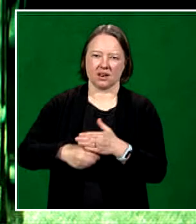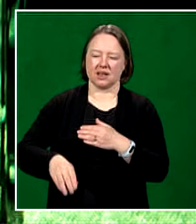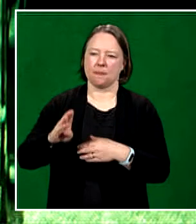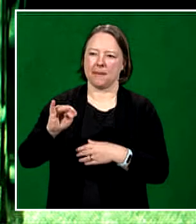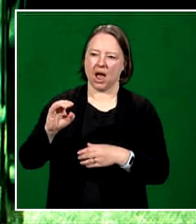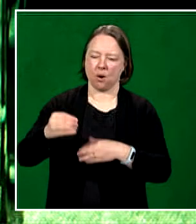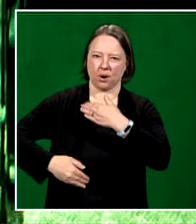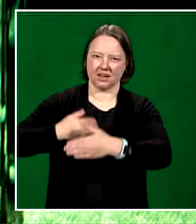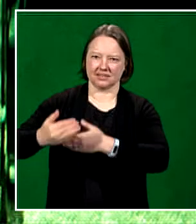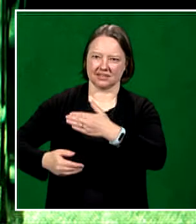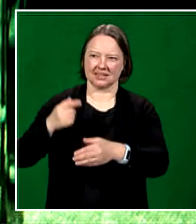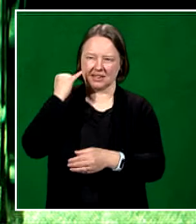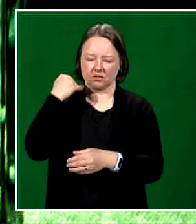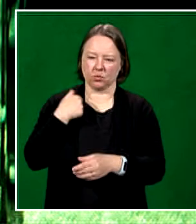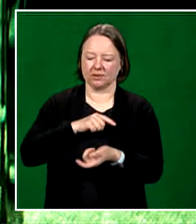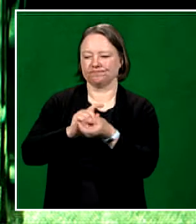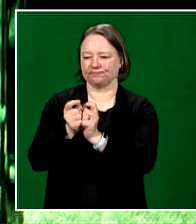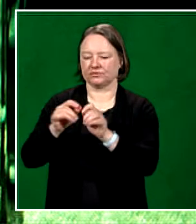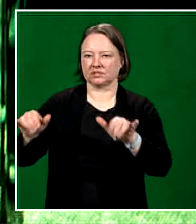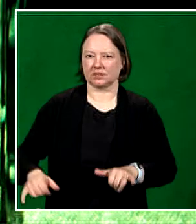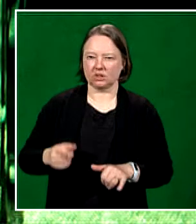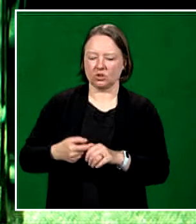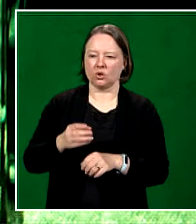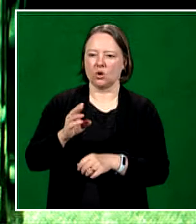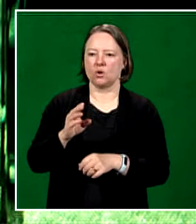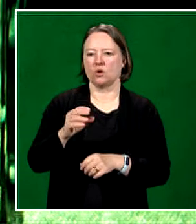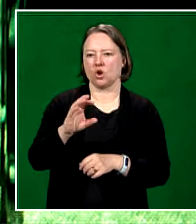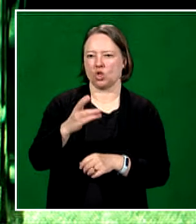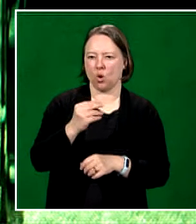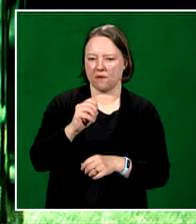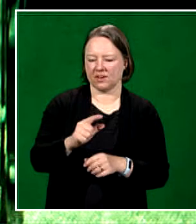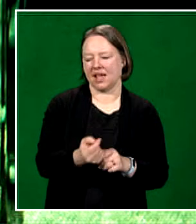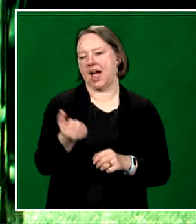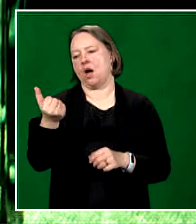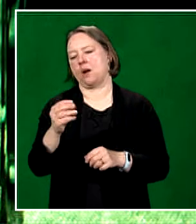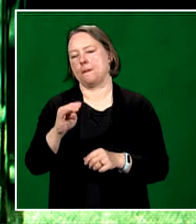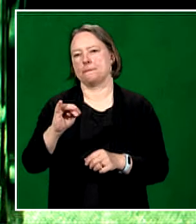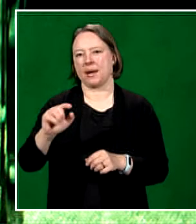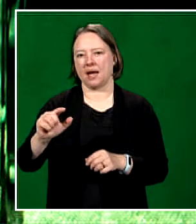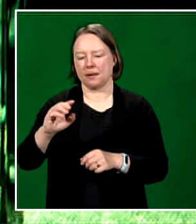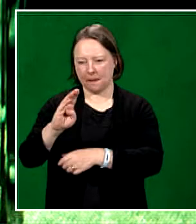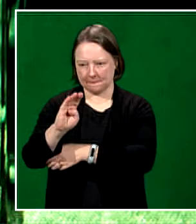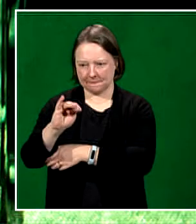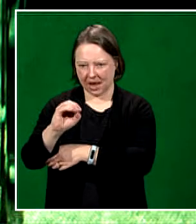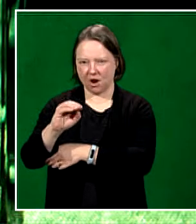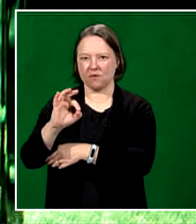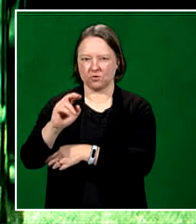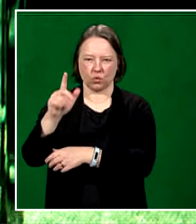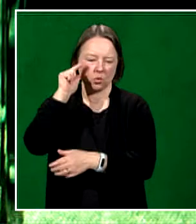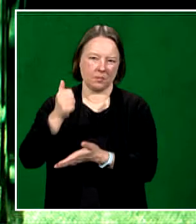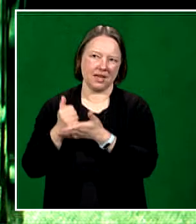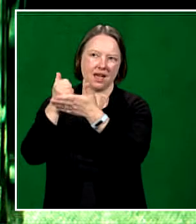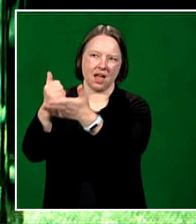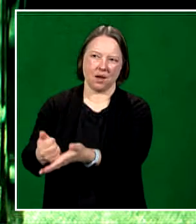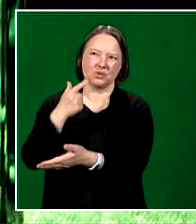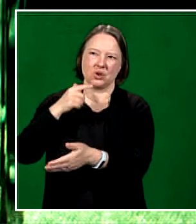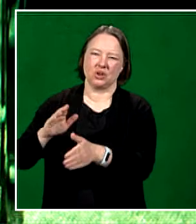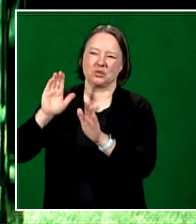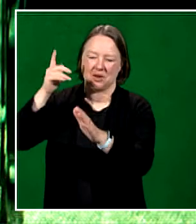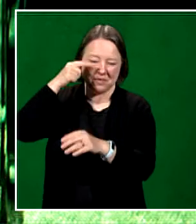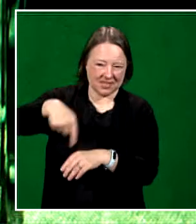also adapt this system to remove chlorophyll from biofuels, it would really, really help the fuel industry, which is another big industry here in Alberta. So it's great for